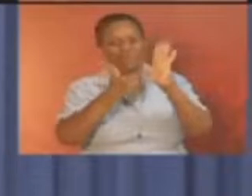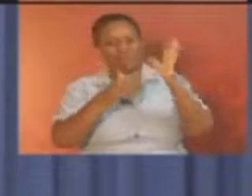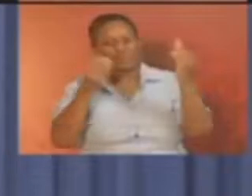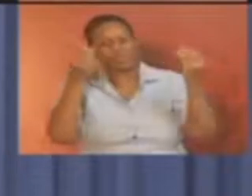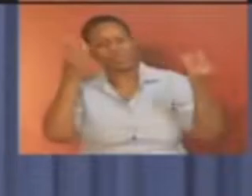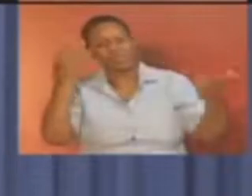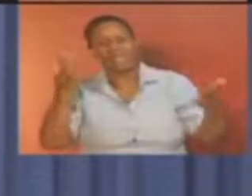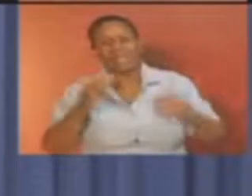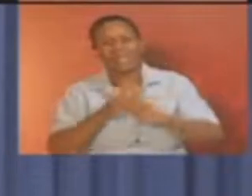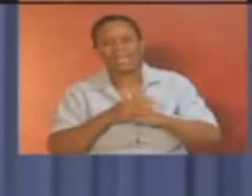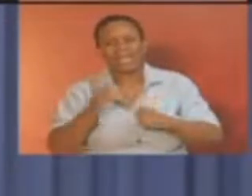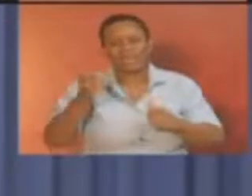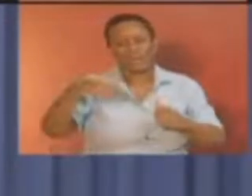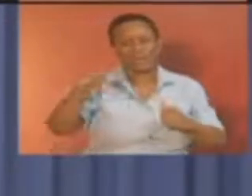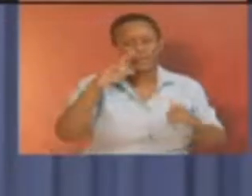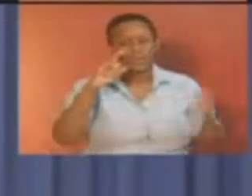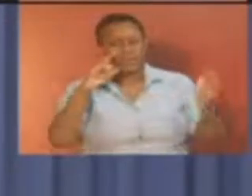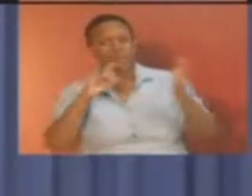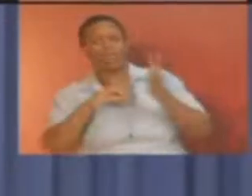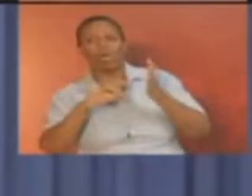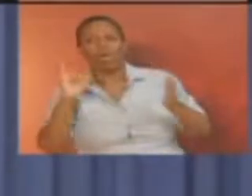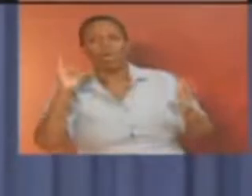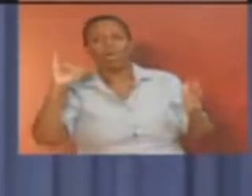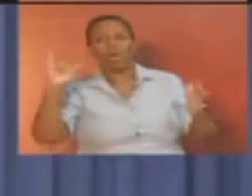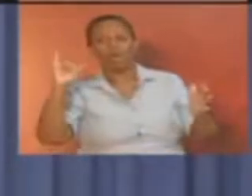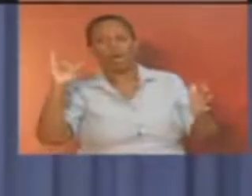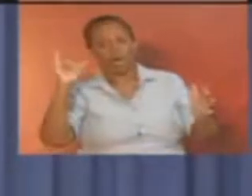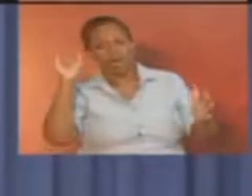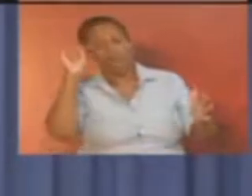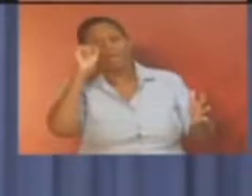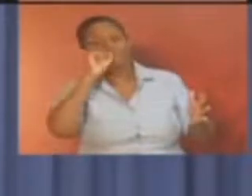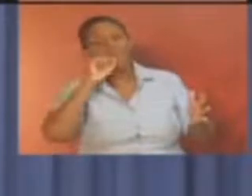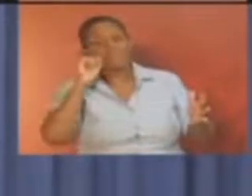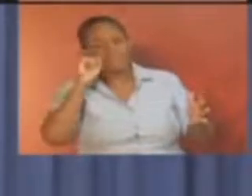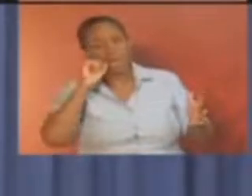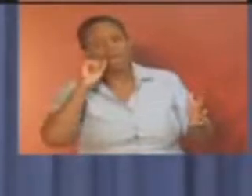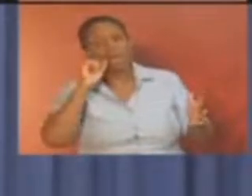serious. And just try for one moment